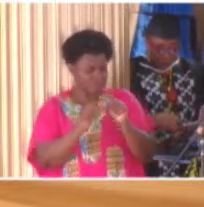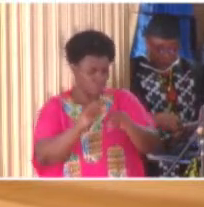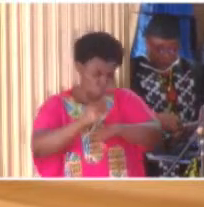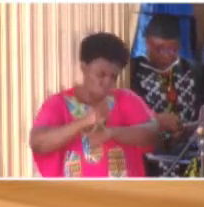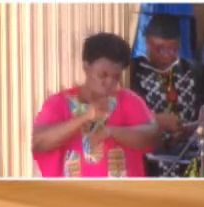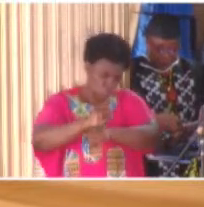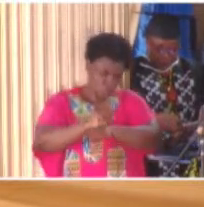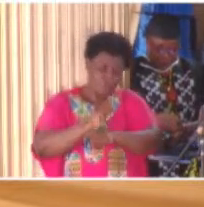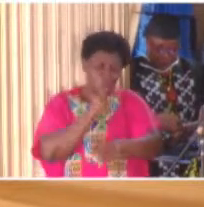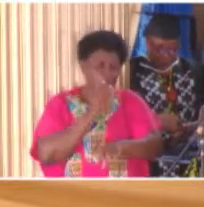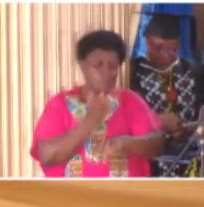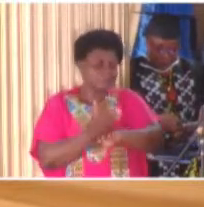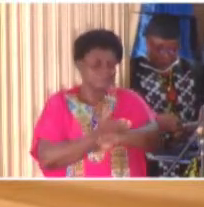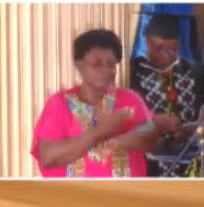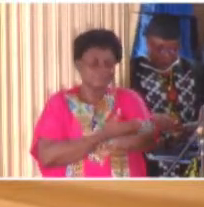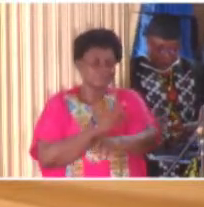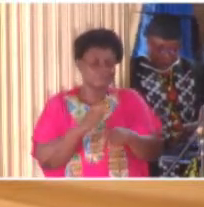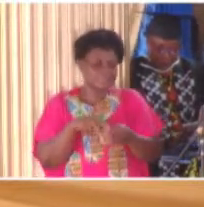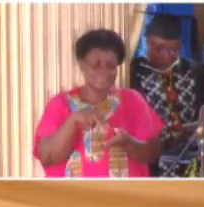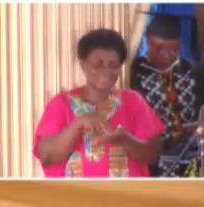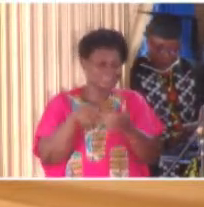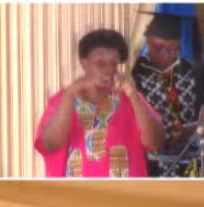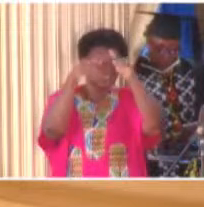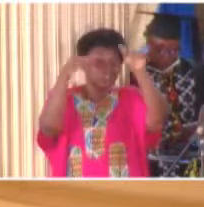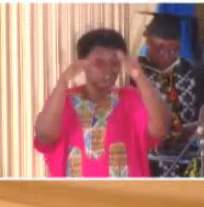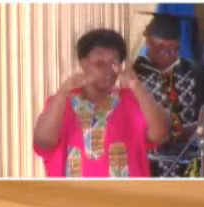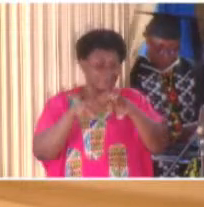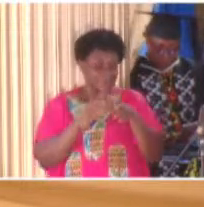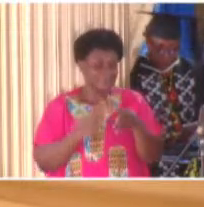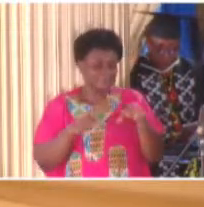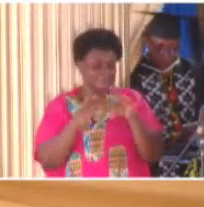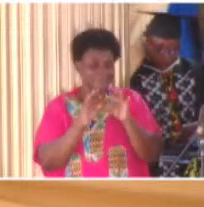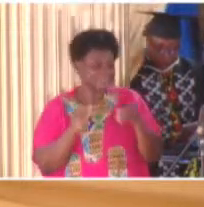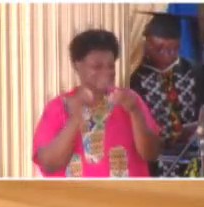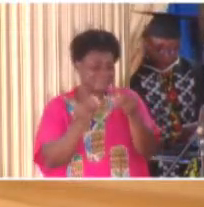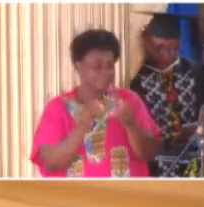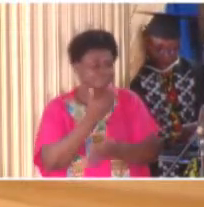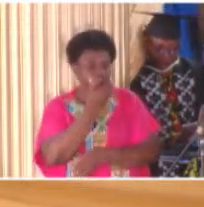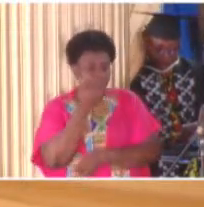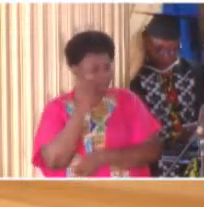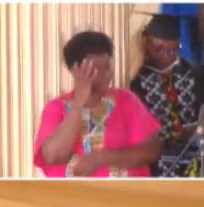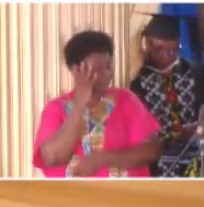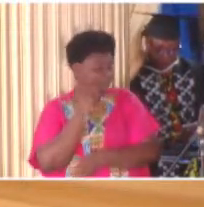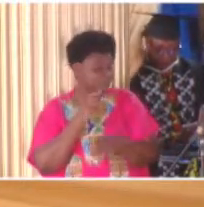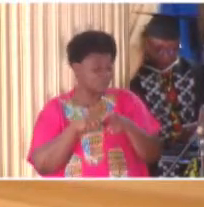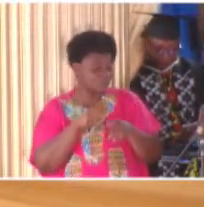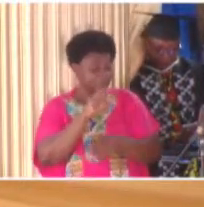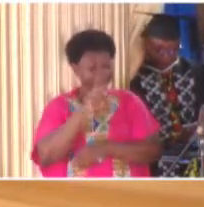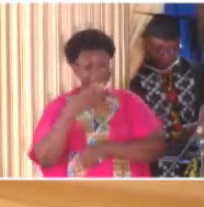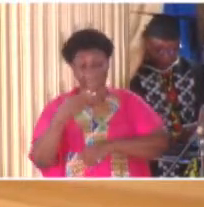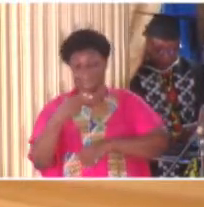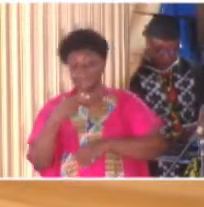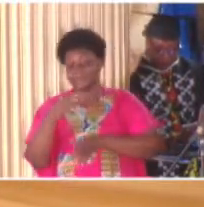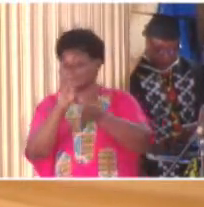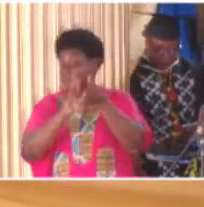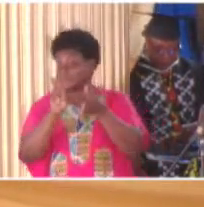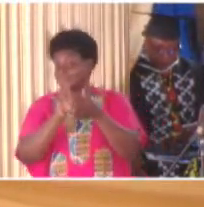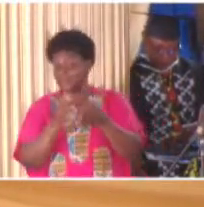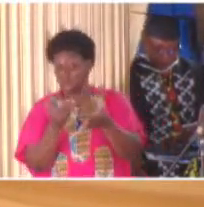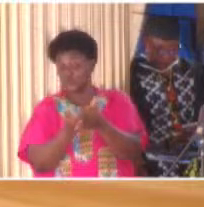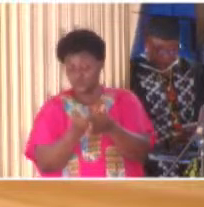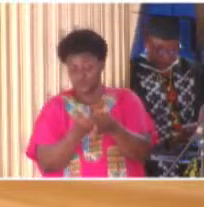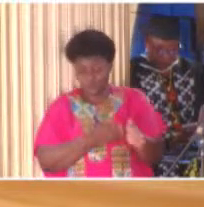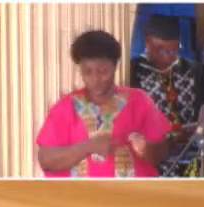in the rankings, but more importantly, to provide a better experience for all our stakeholders. The university's new strategic